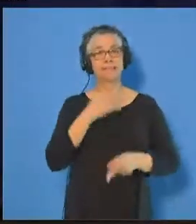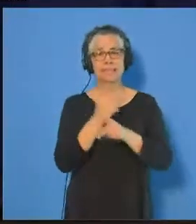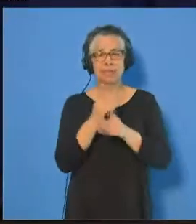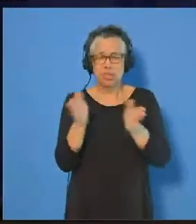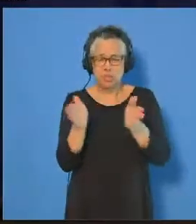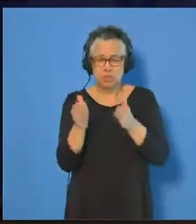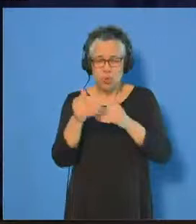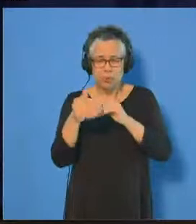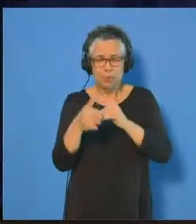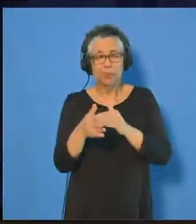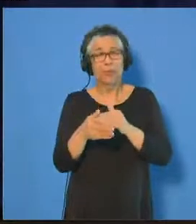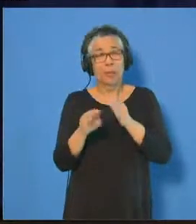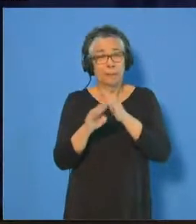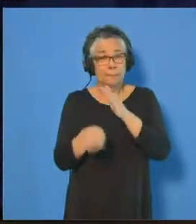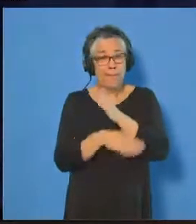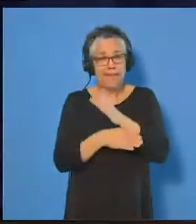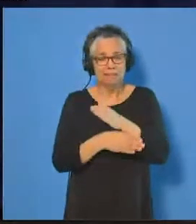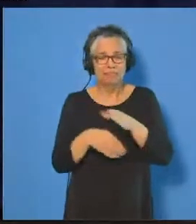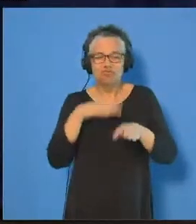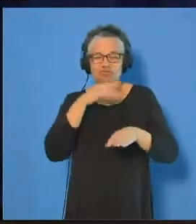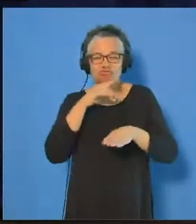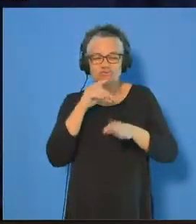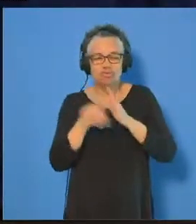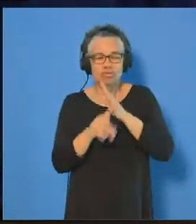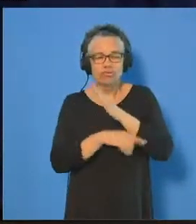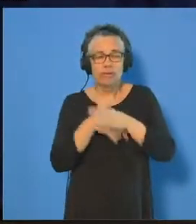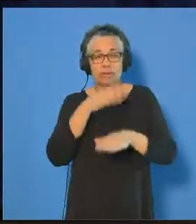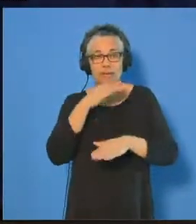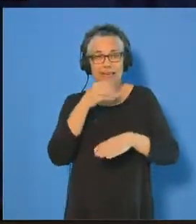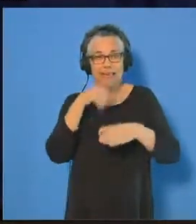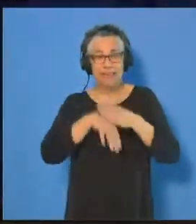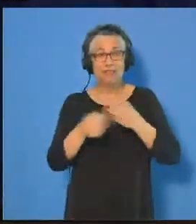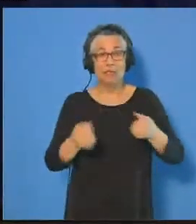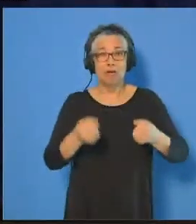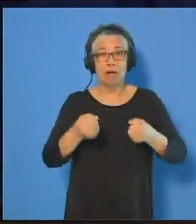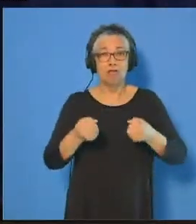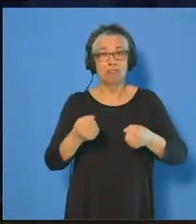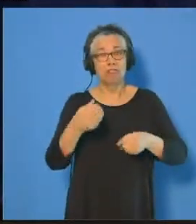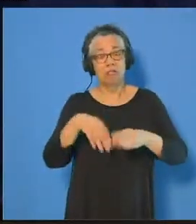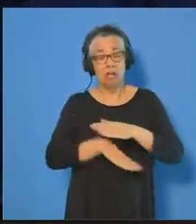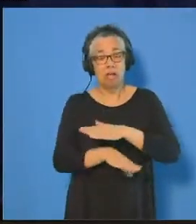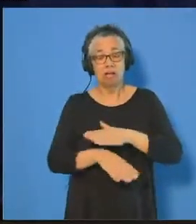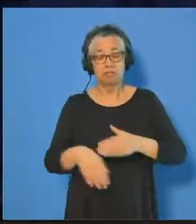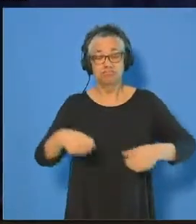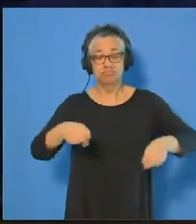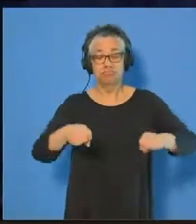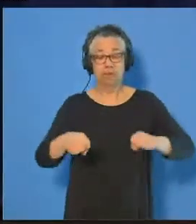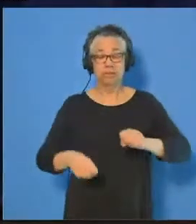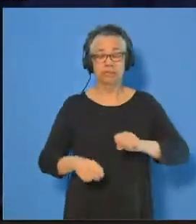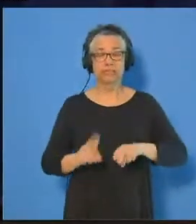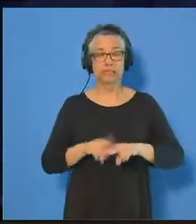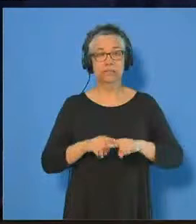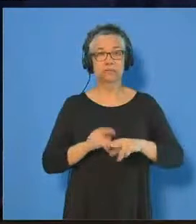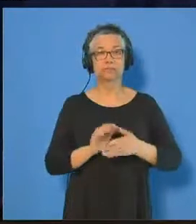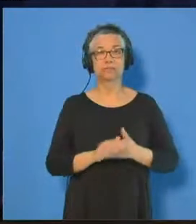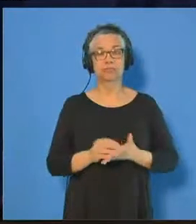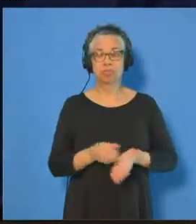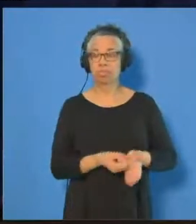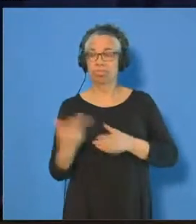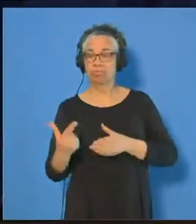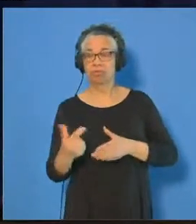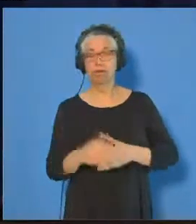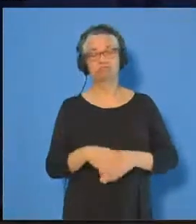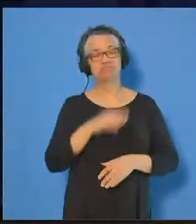car or under the seat of their bikes so that they can easily dispose of these items. Finally, this